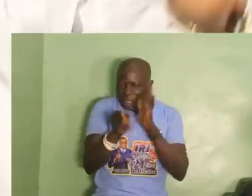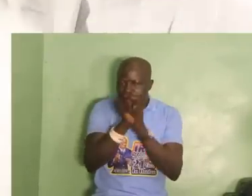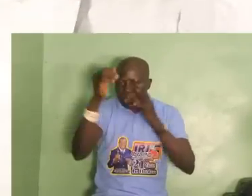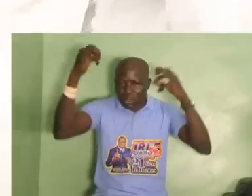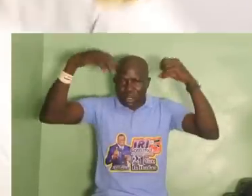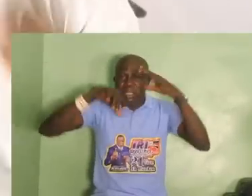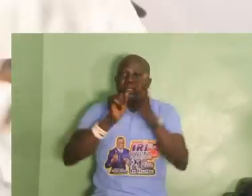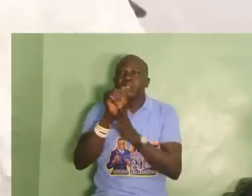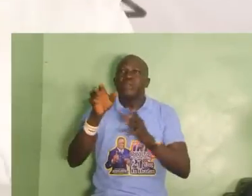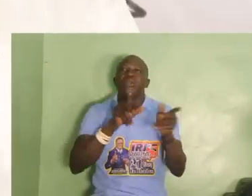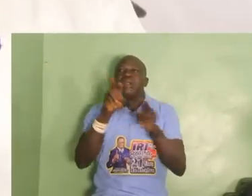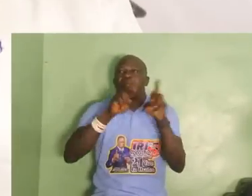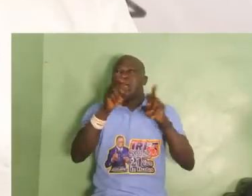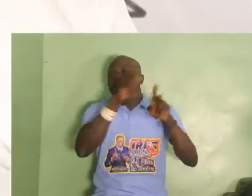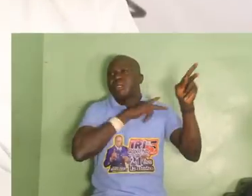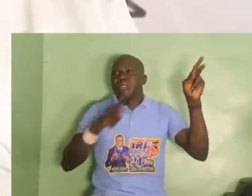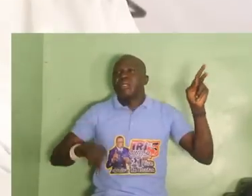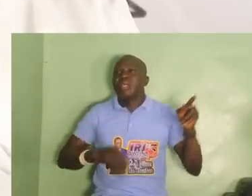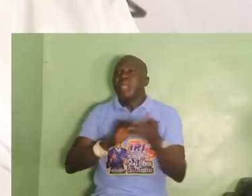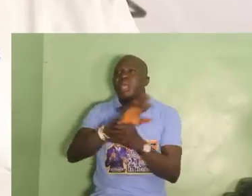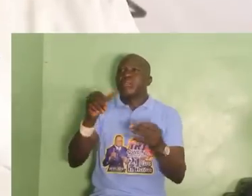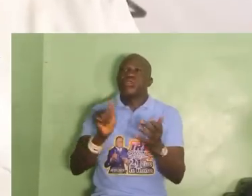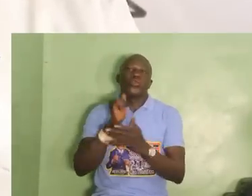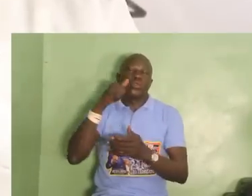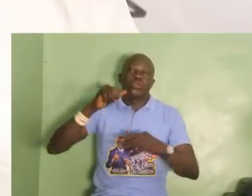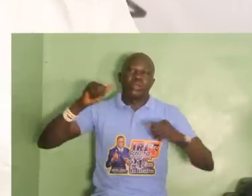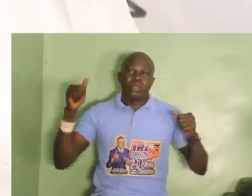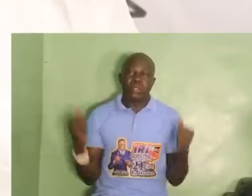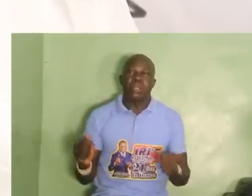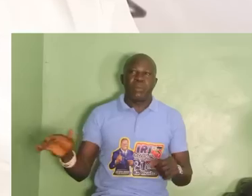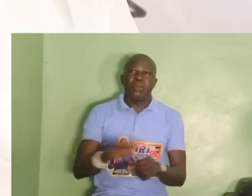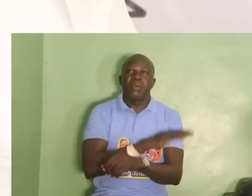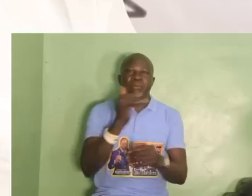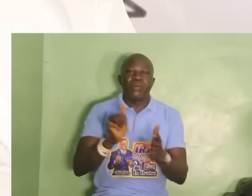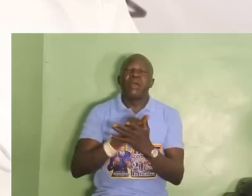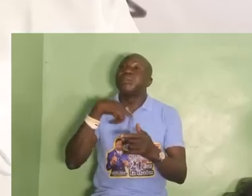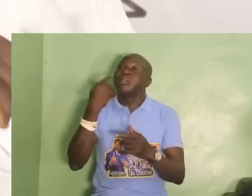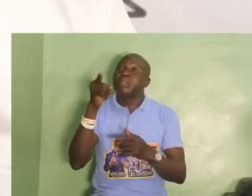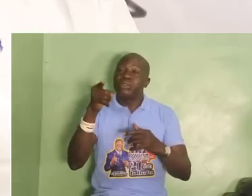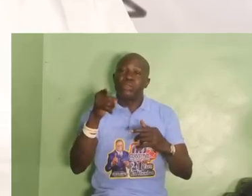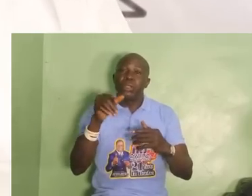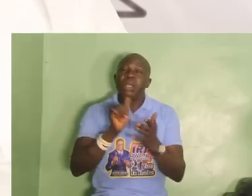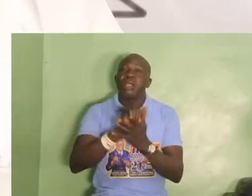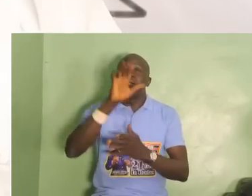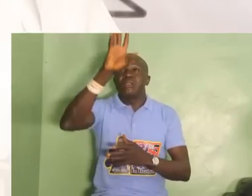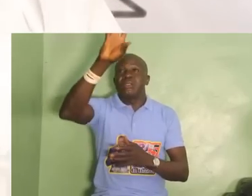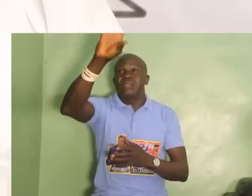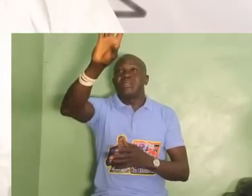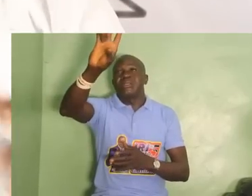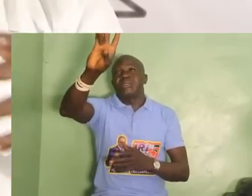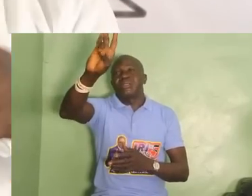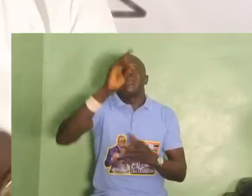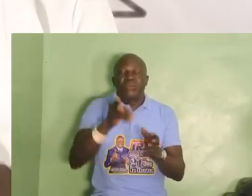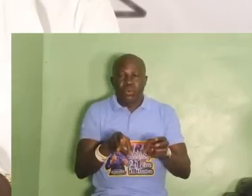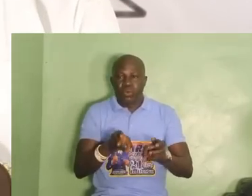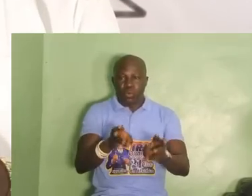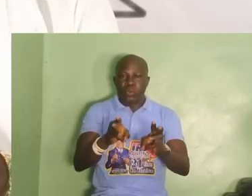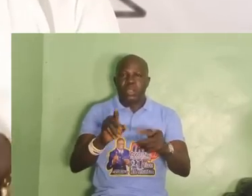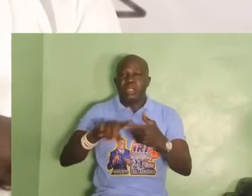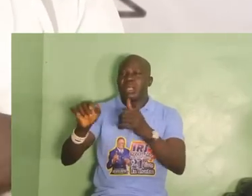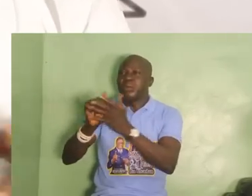receive o ya gba receive o gbagbe o don't forget dago mejo ni asale by 8 p.m. make sure